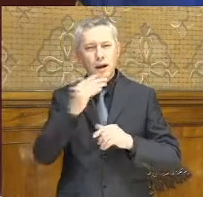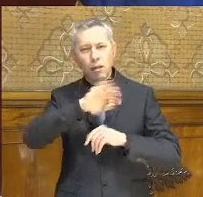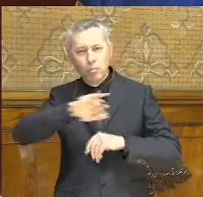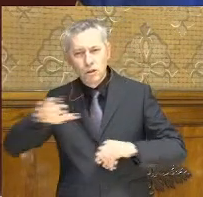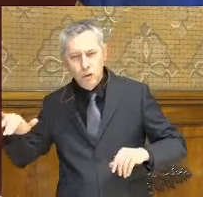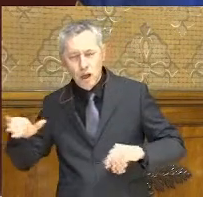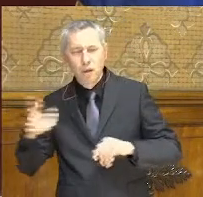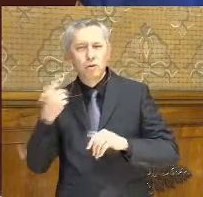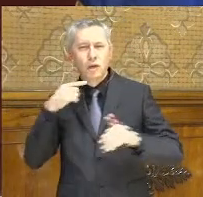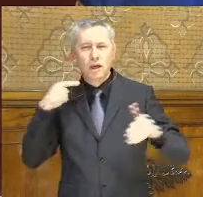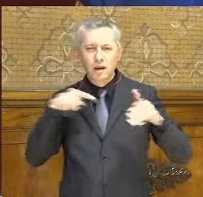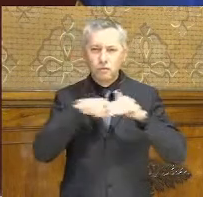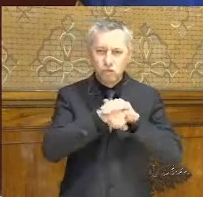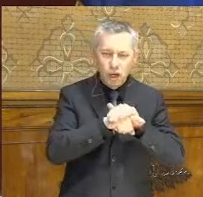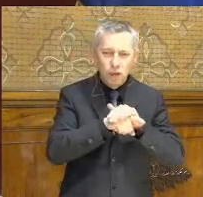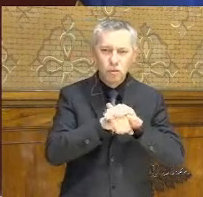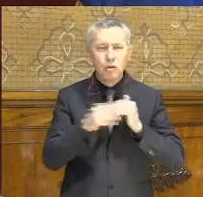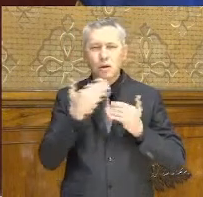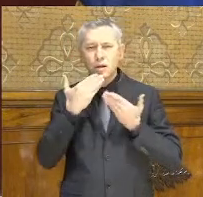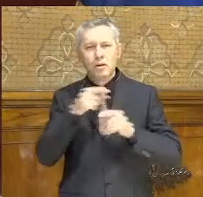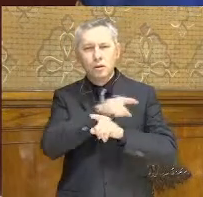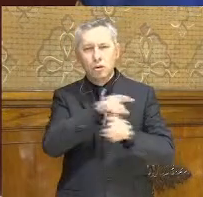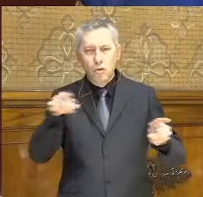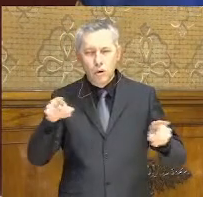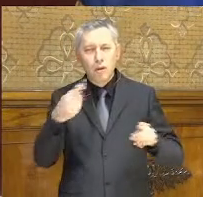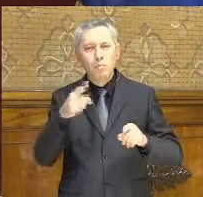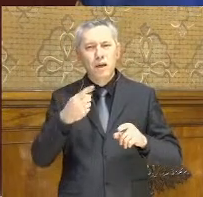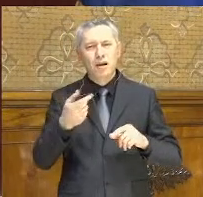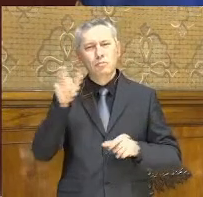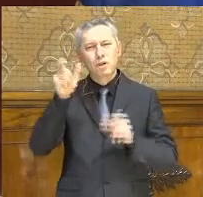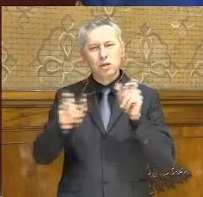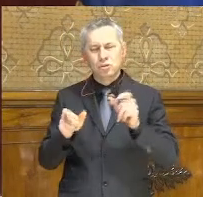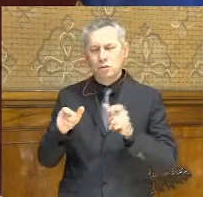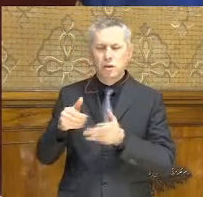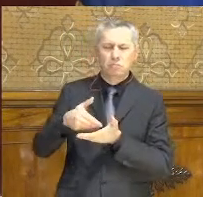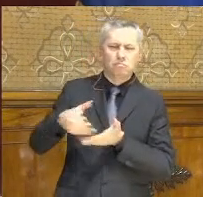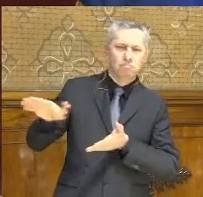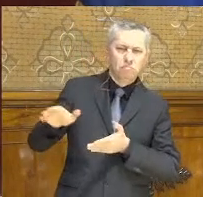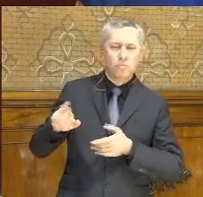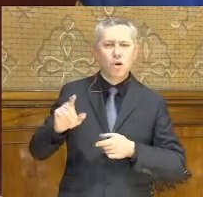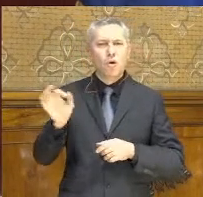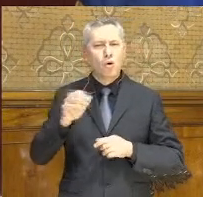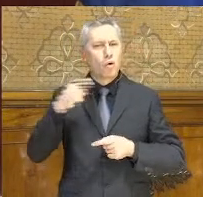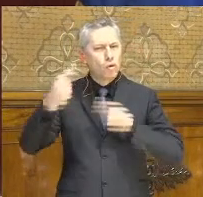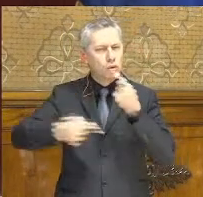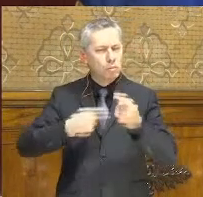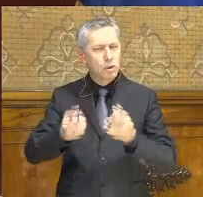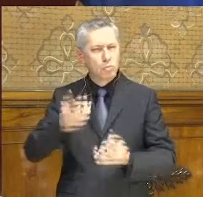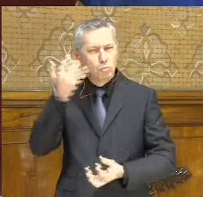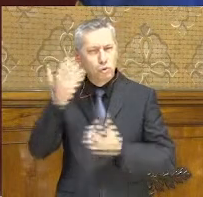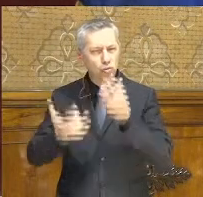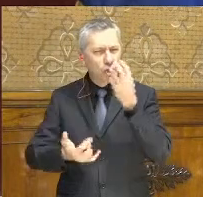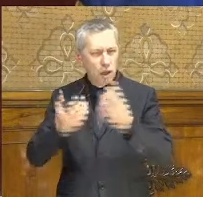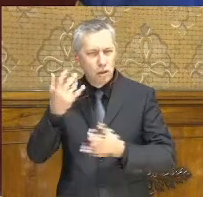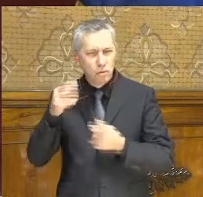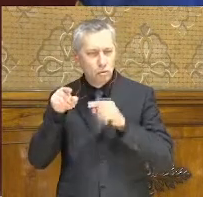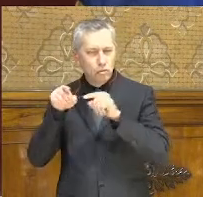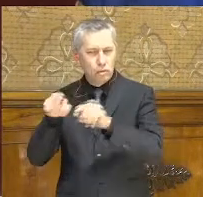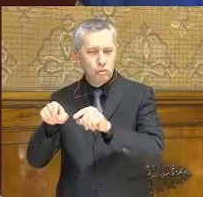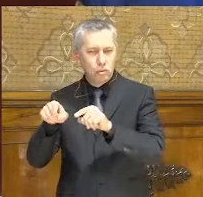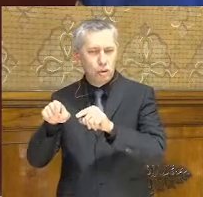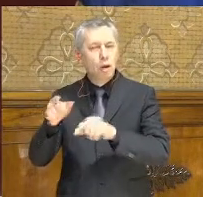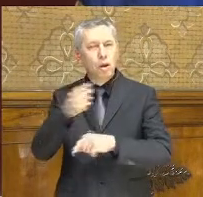forsaken, tolling for the outcast burning constantly at stake. And we